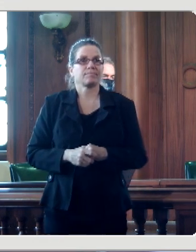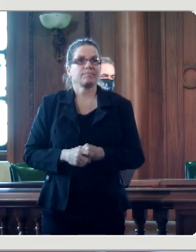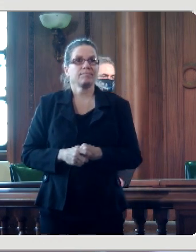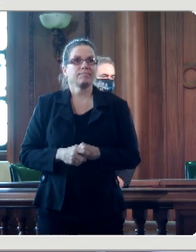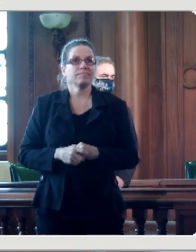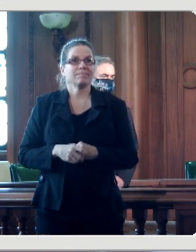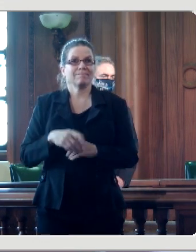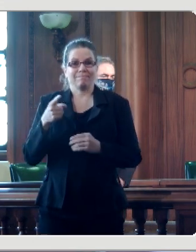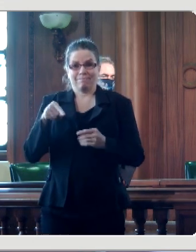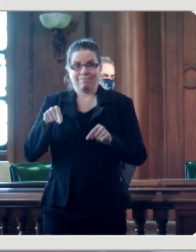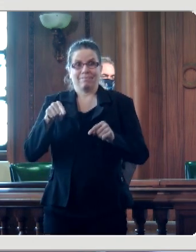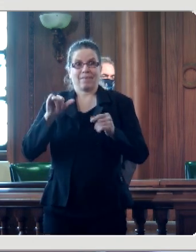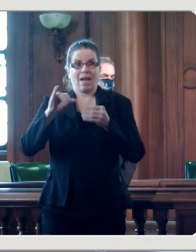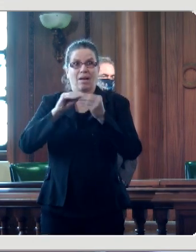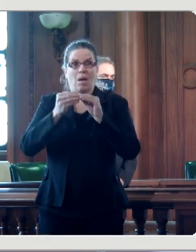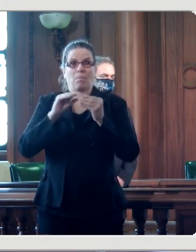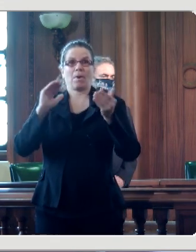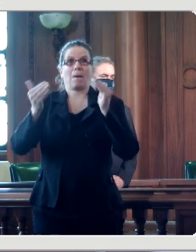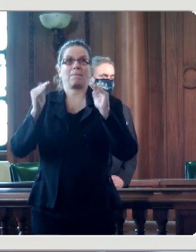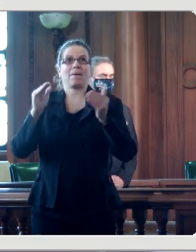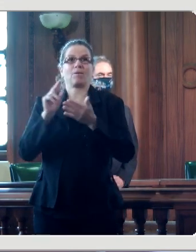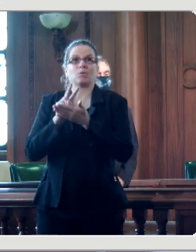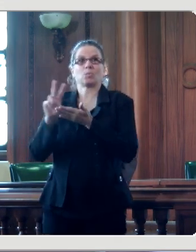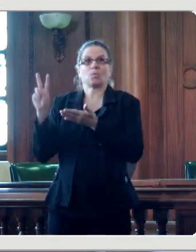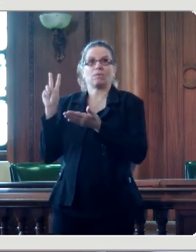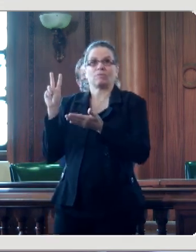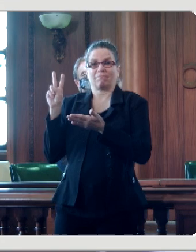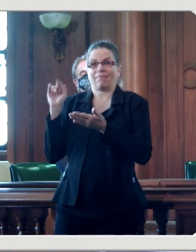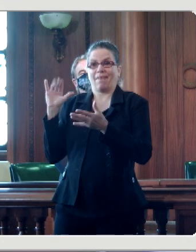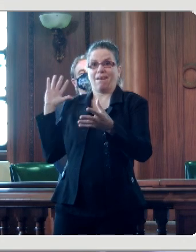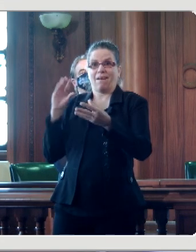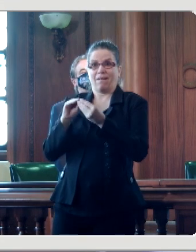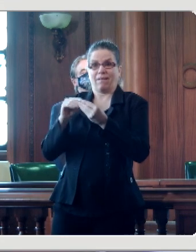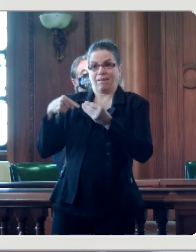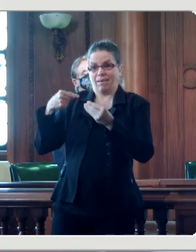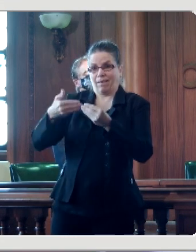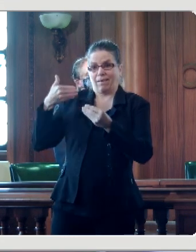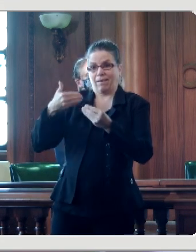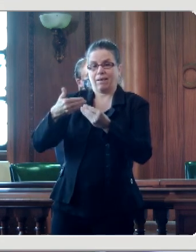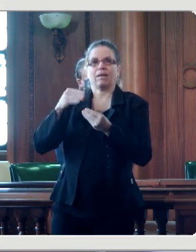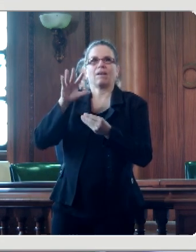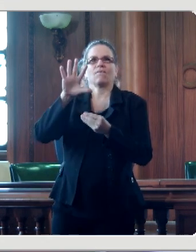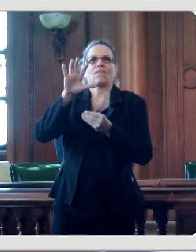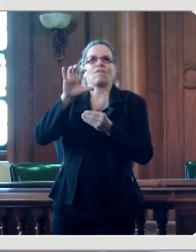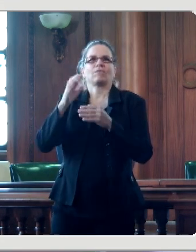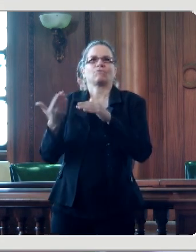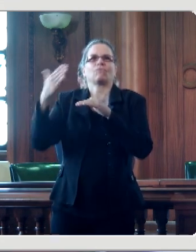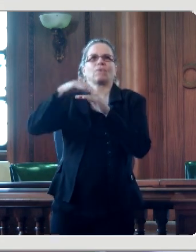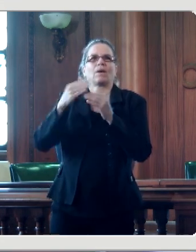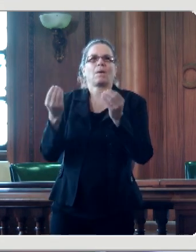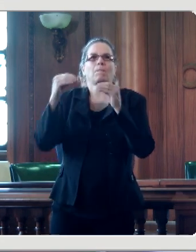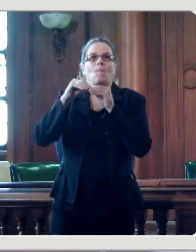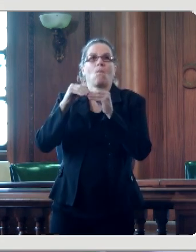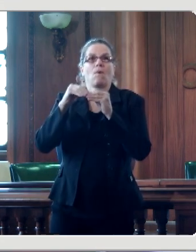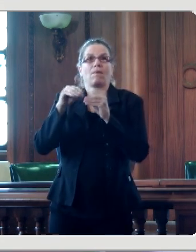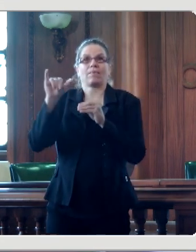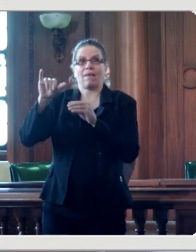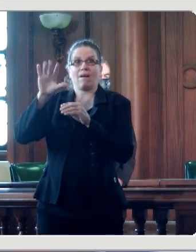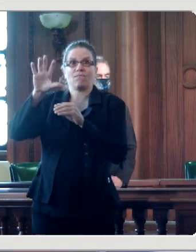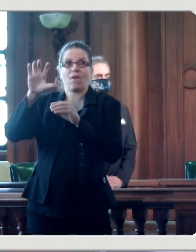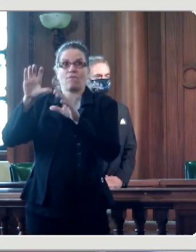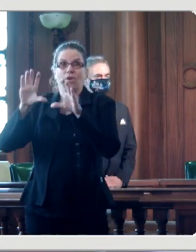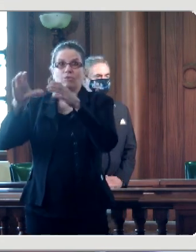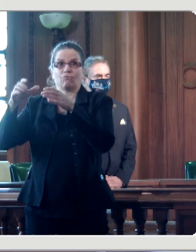531 deaths just from 1 week ago. 105 of those deaths happened